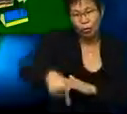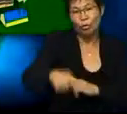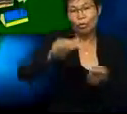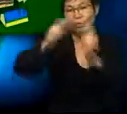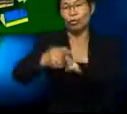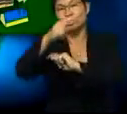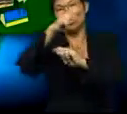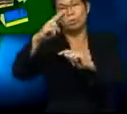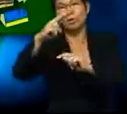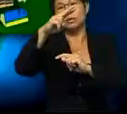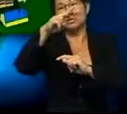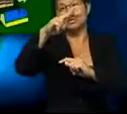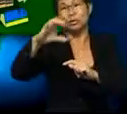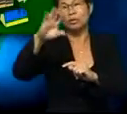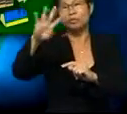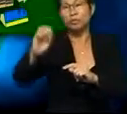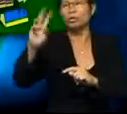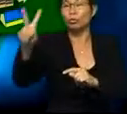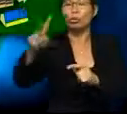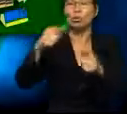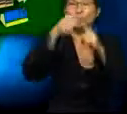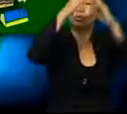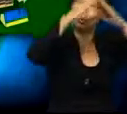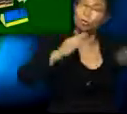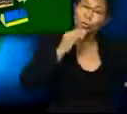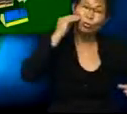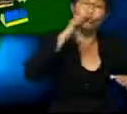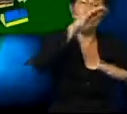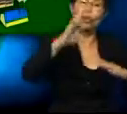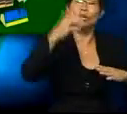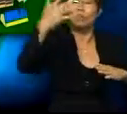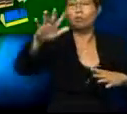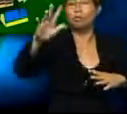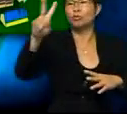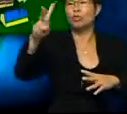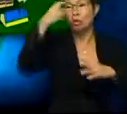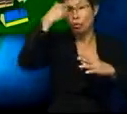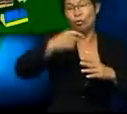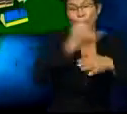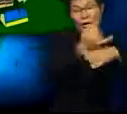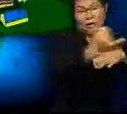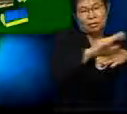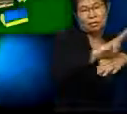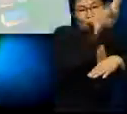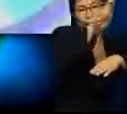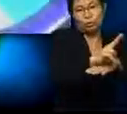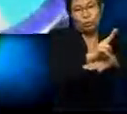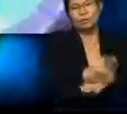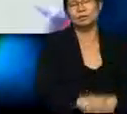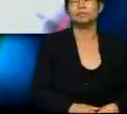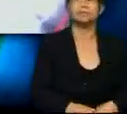240 volts for use at home or 415 volts for industrial use.